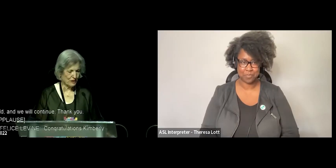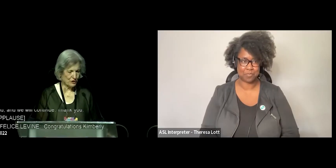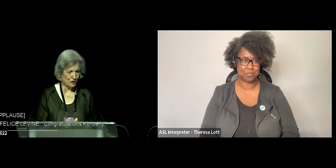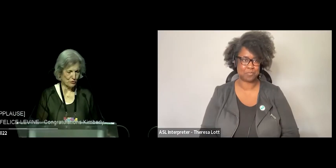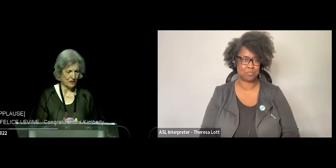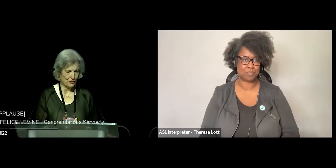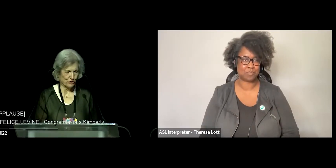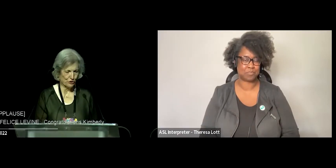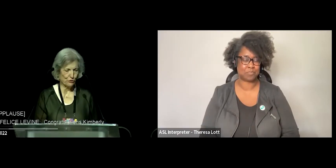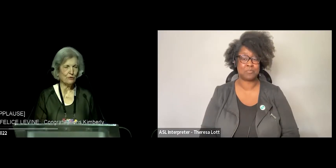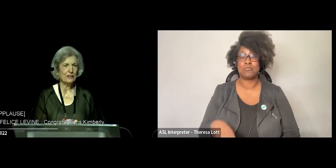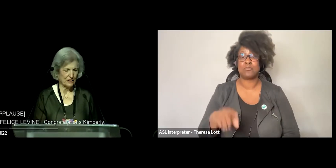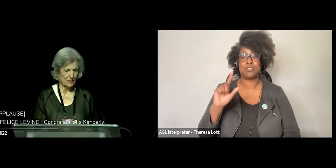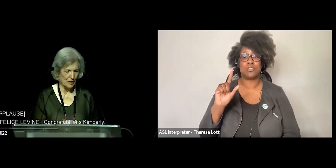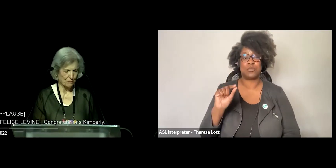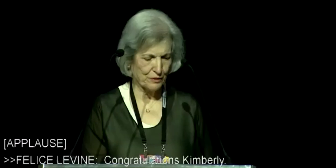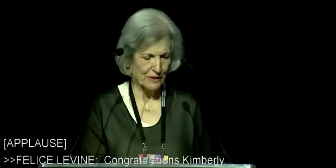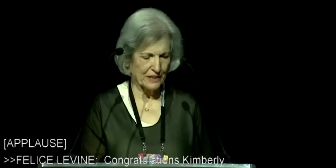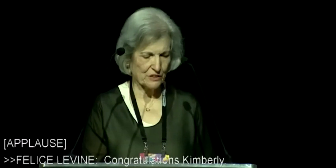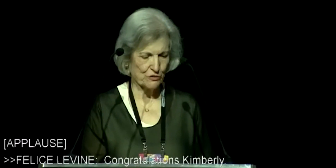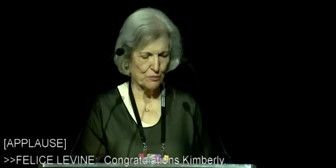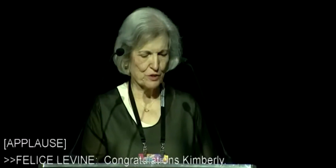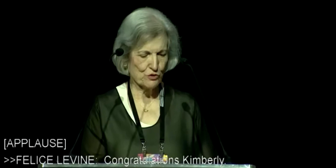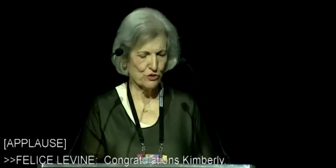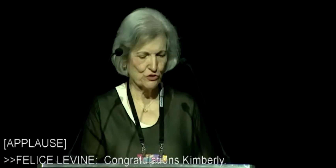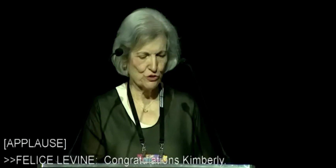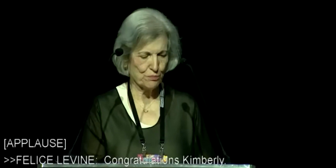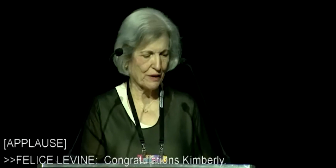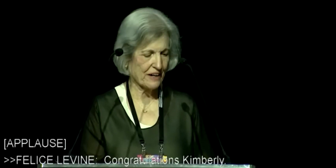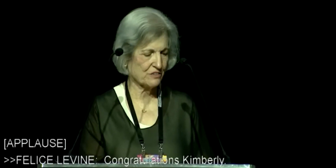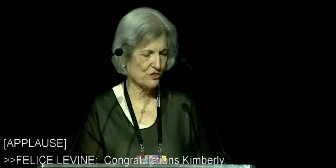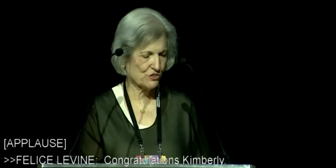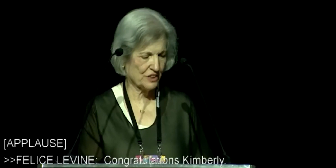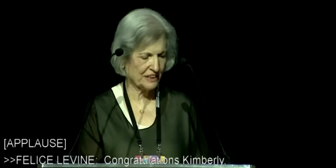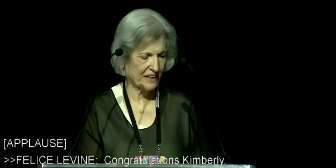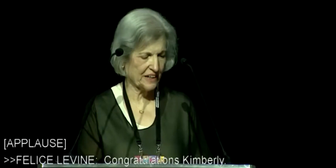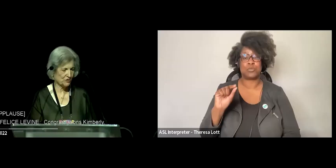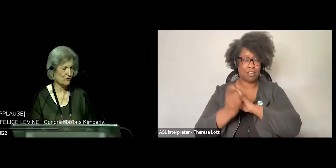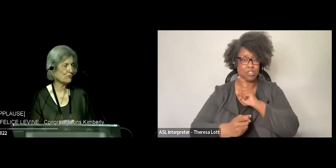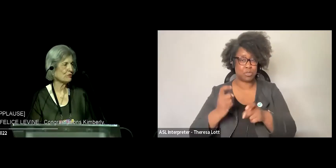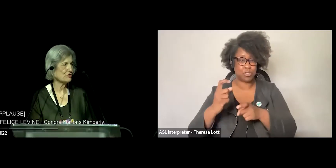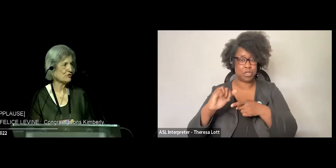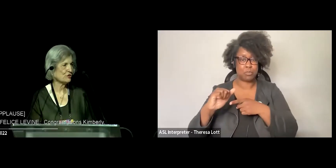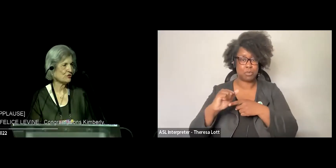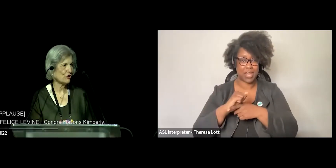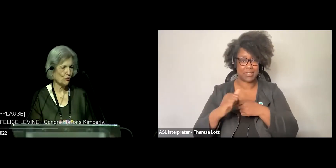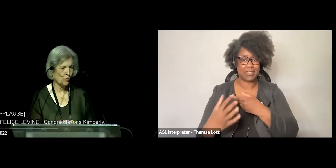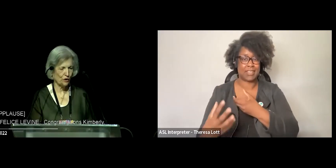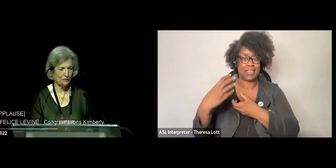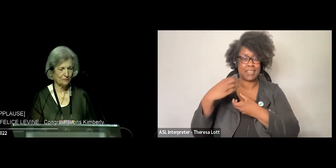The 2022 Exemplary Contributions to Practice Engaged Research Award.